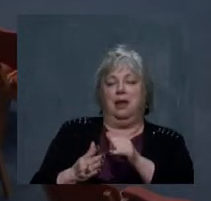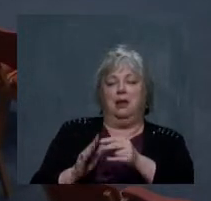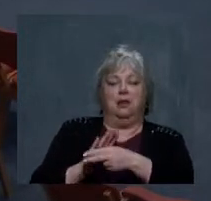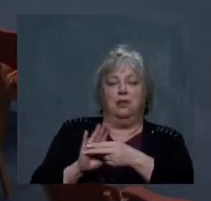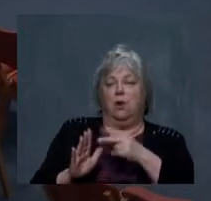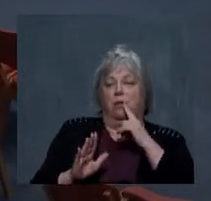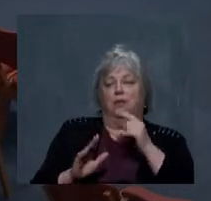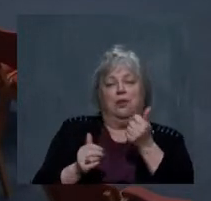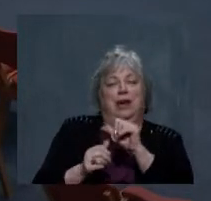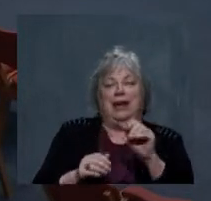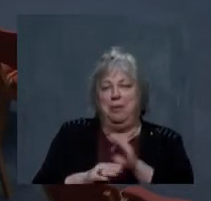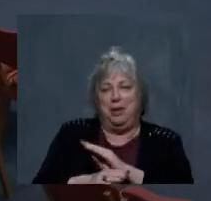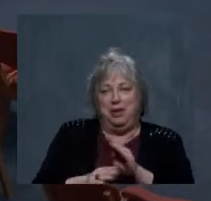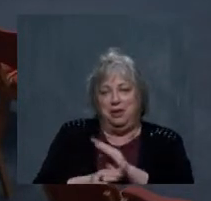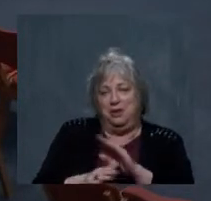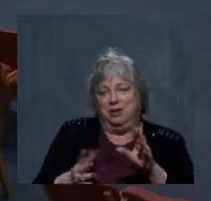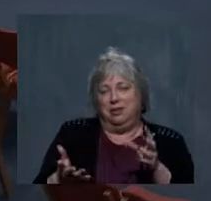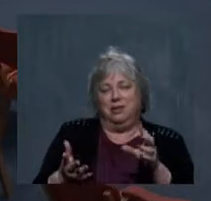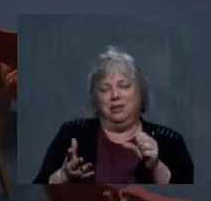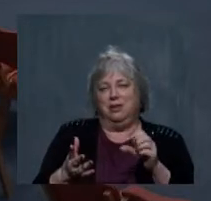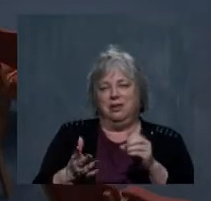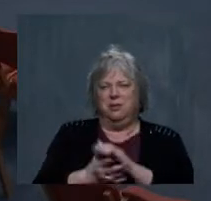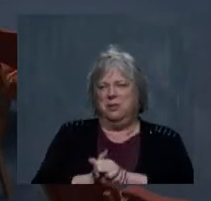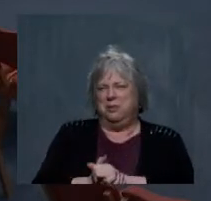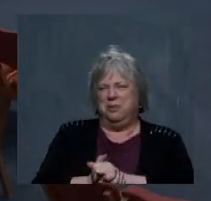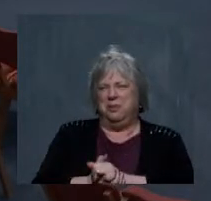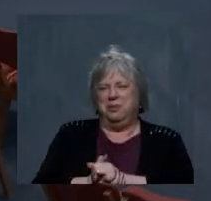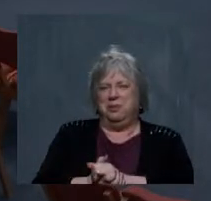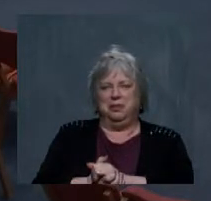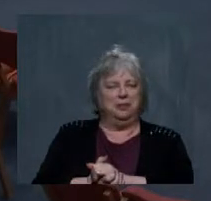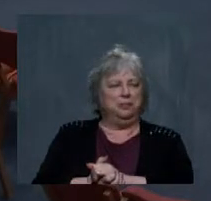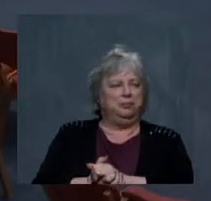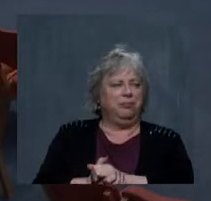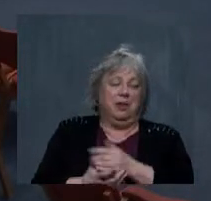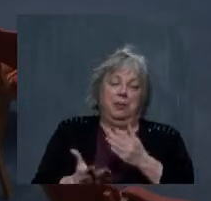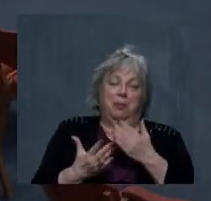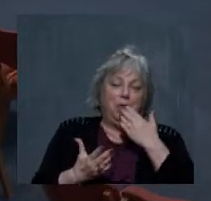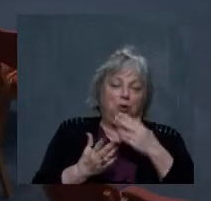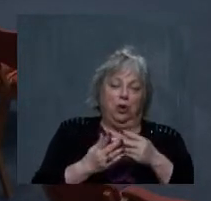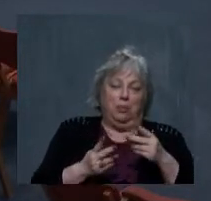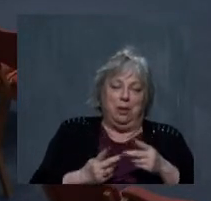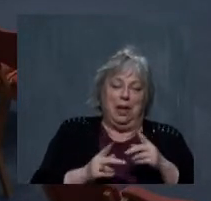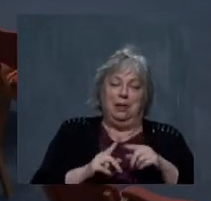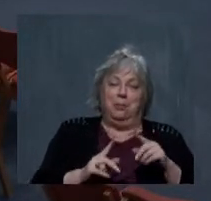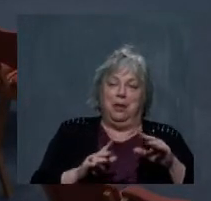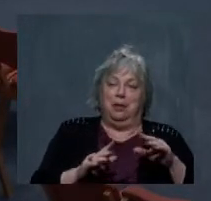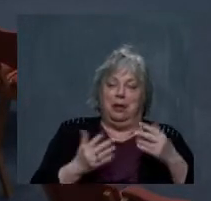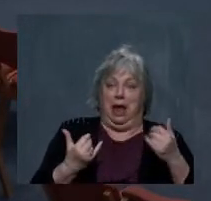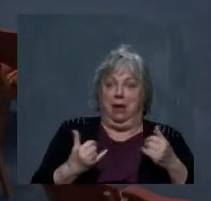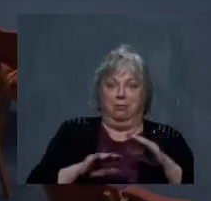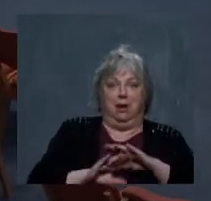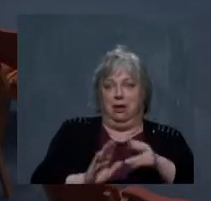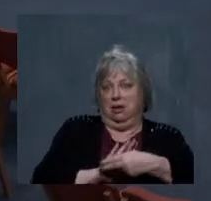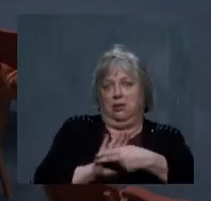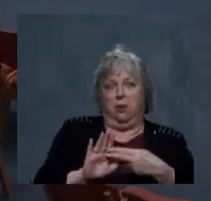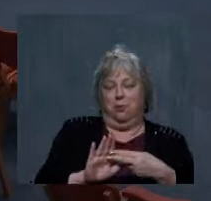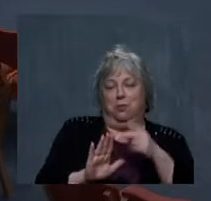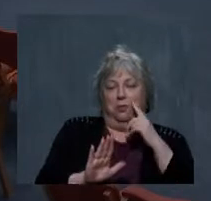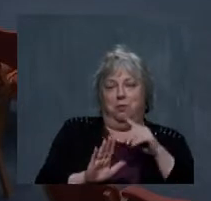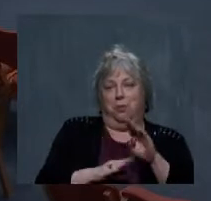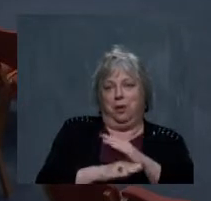anyhow. So, I mean, even though it may be a good place for it, it's not zoned for it.